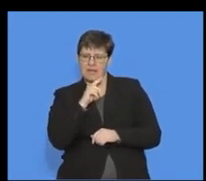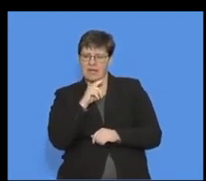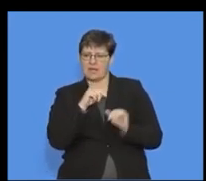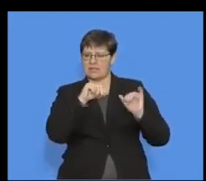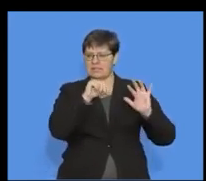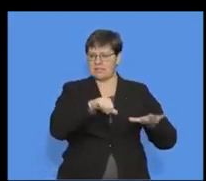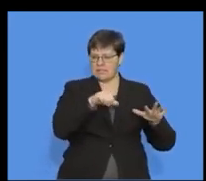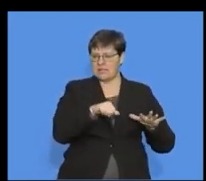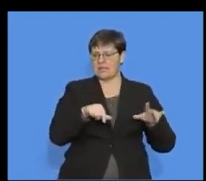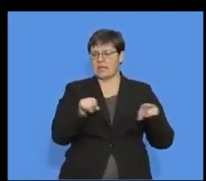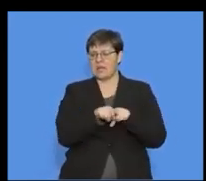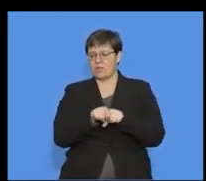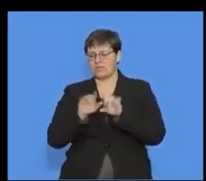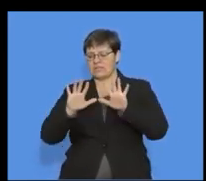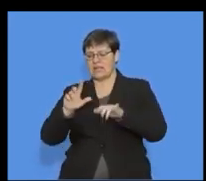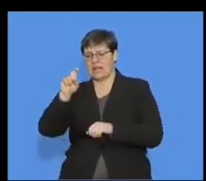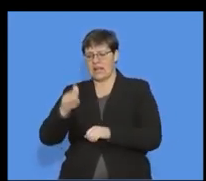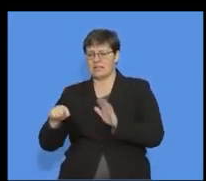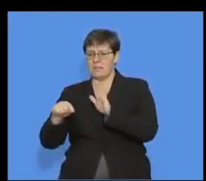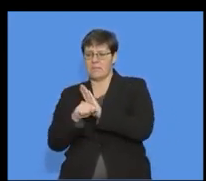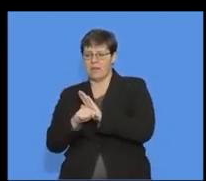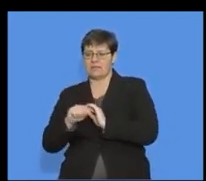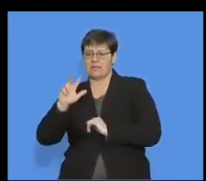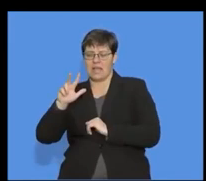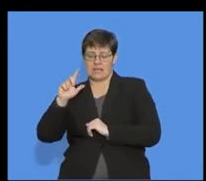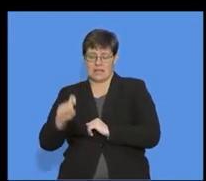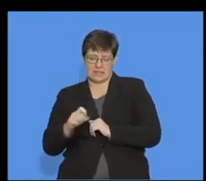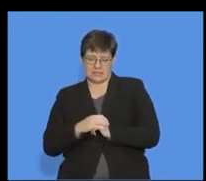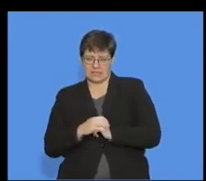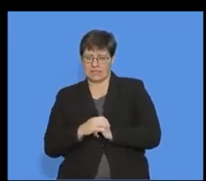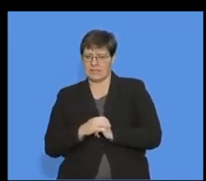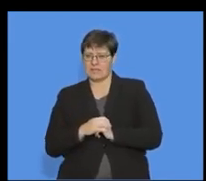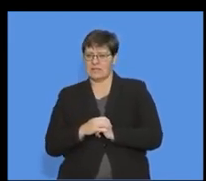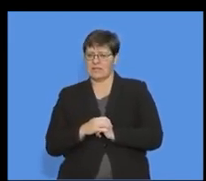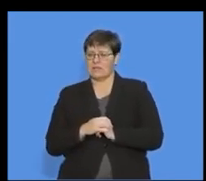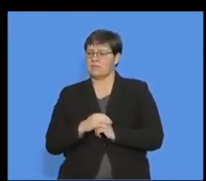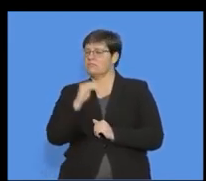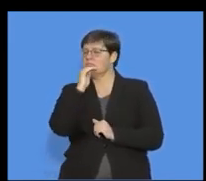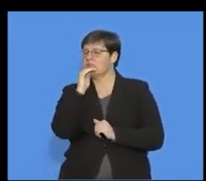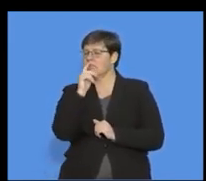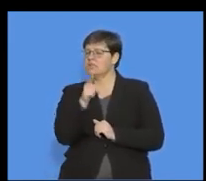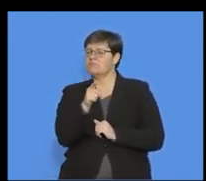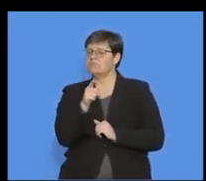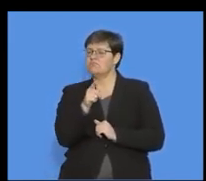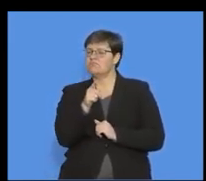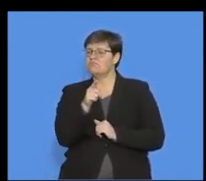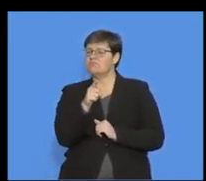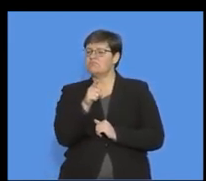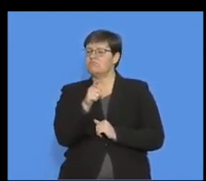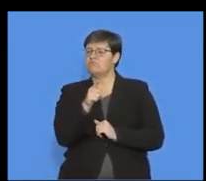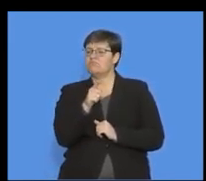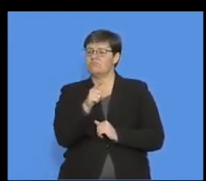16 is equals to 10x minus 8x. Therefore, it will then